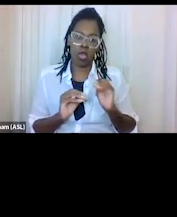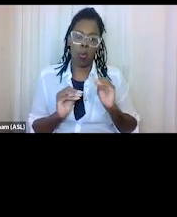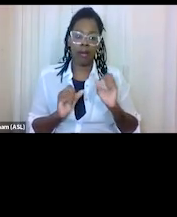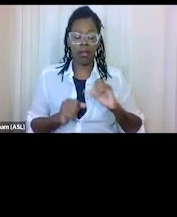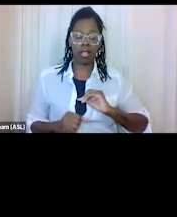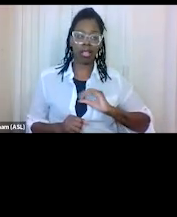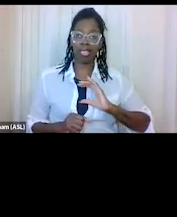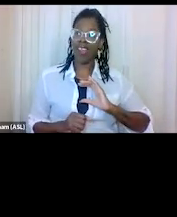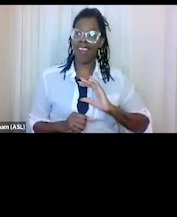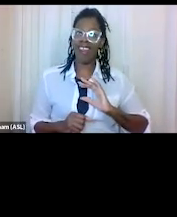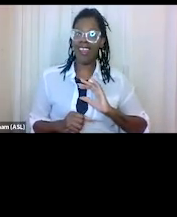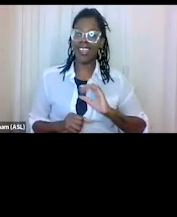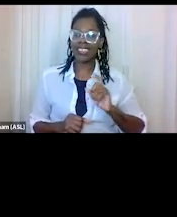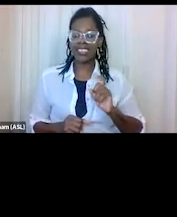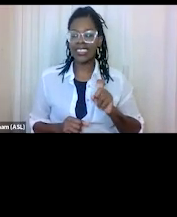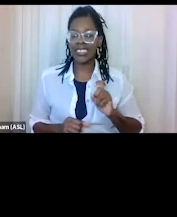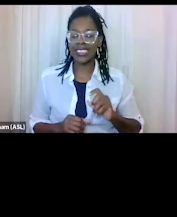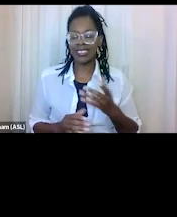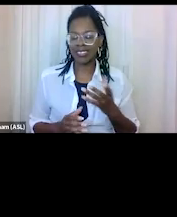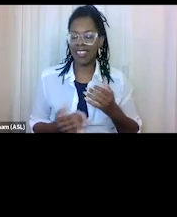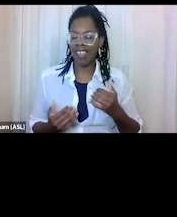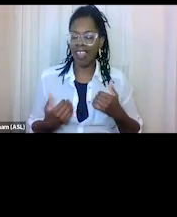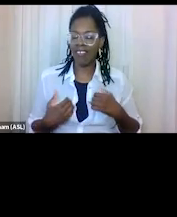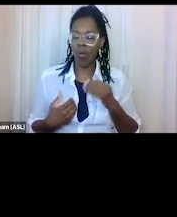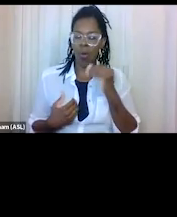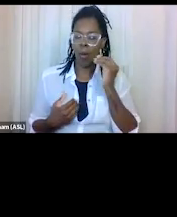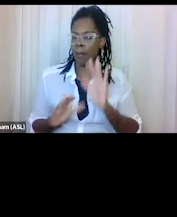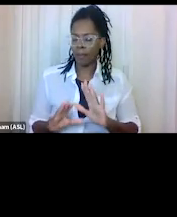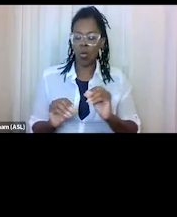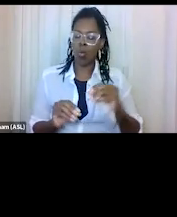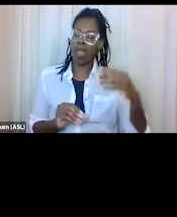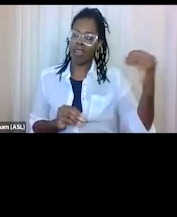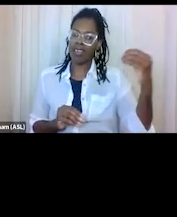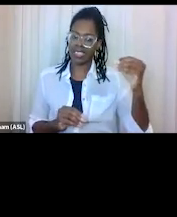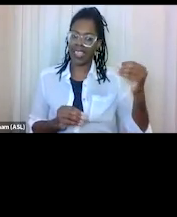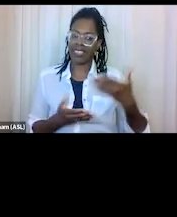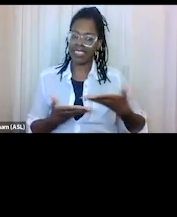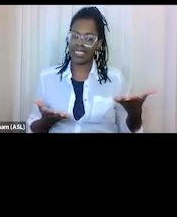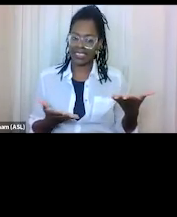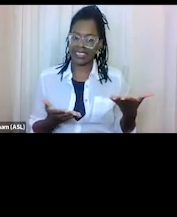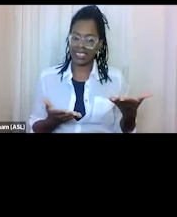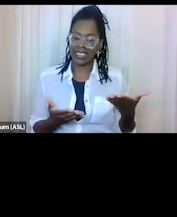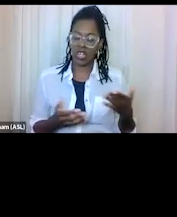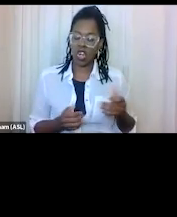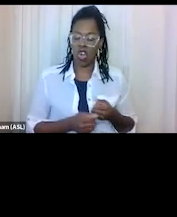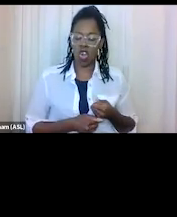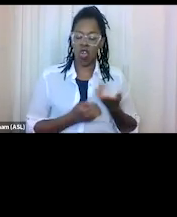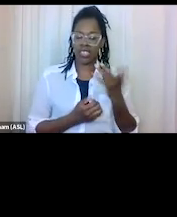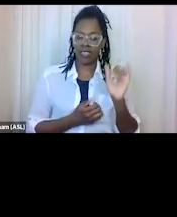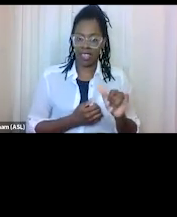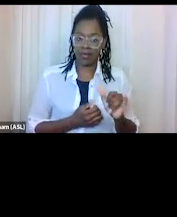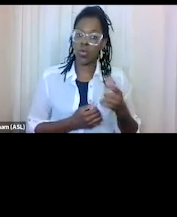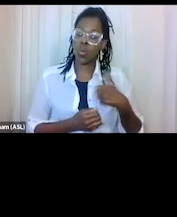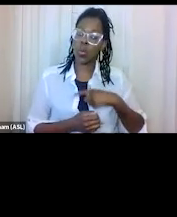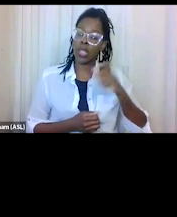out of homelessness. We need to address the external factors that are driving the problem. And those are things like providing high-quality